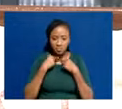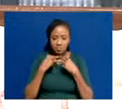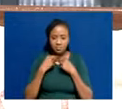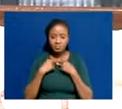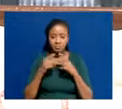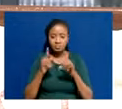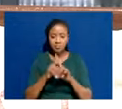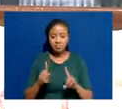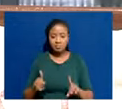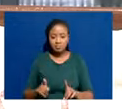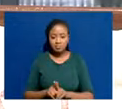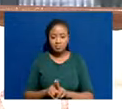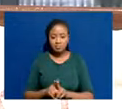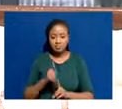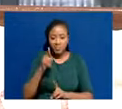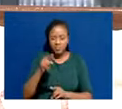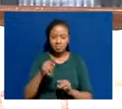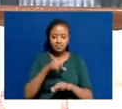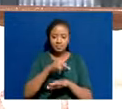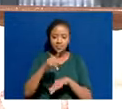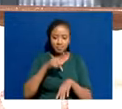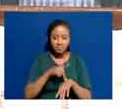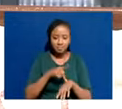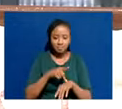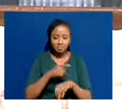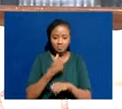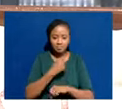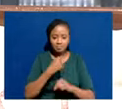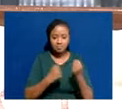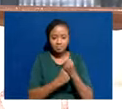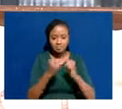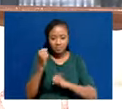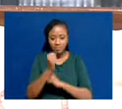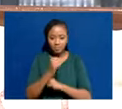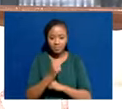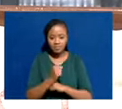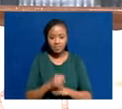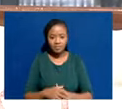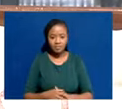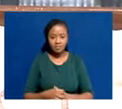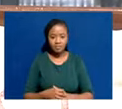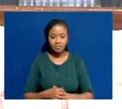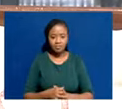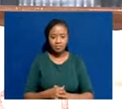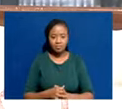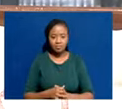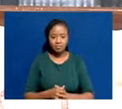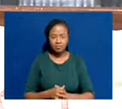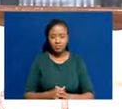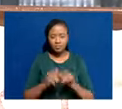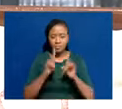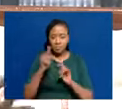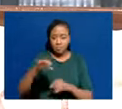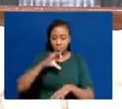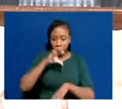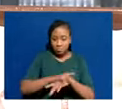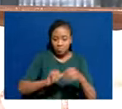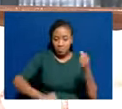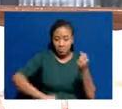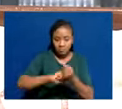leakage, just the physical infrastructure. So the French Development Agency has given us a few billions. We've received support from, just